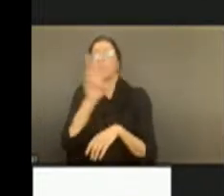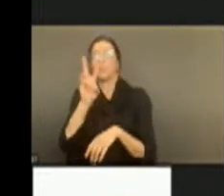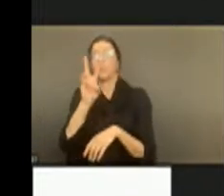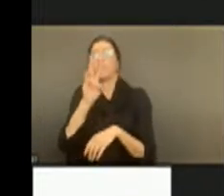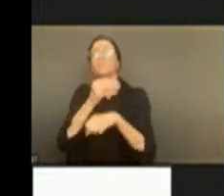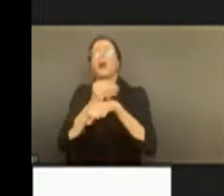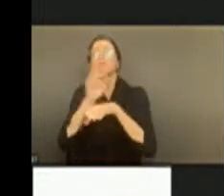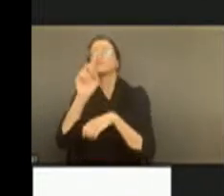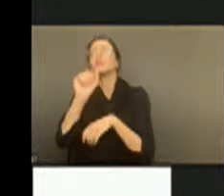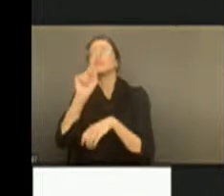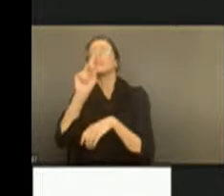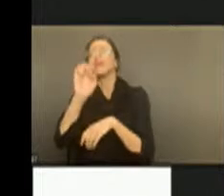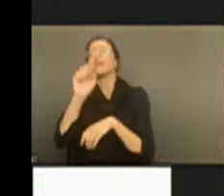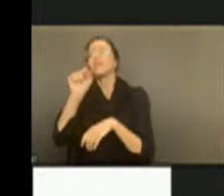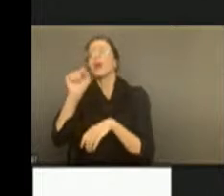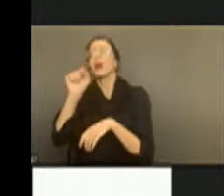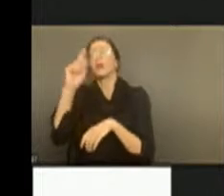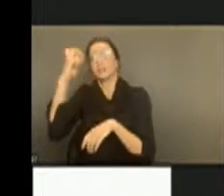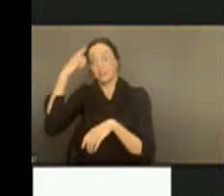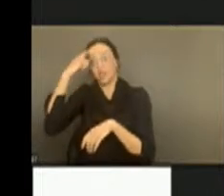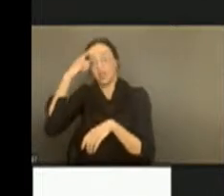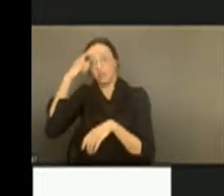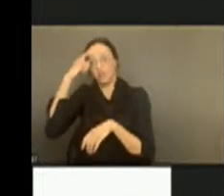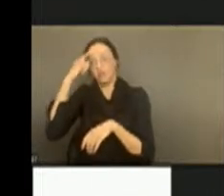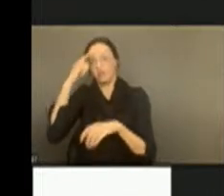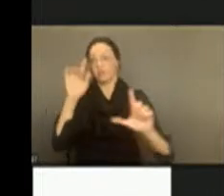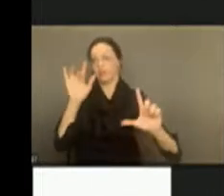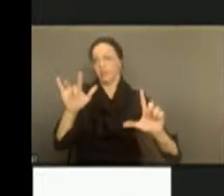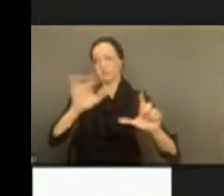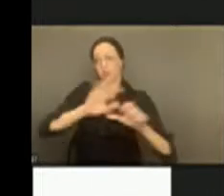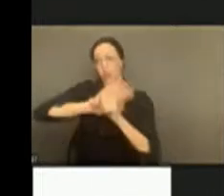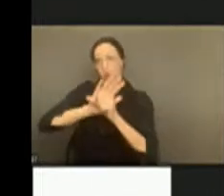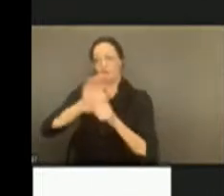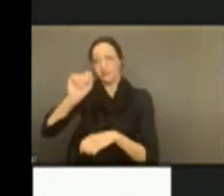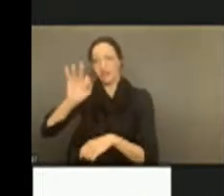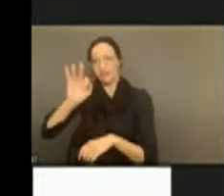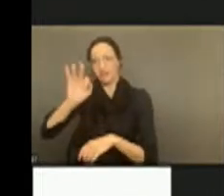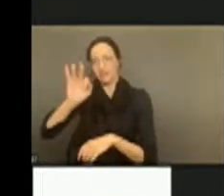you'll be able to view the details of that program and apply.